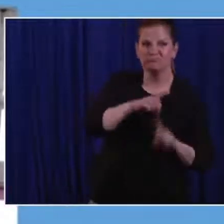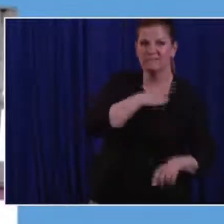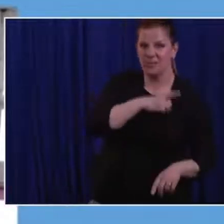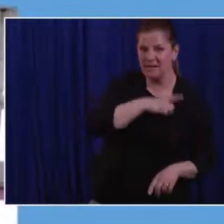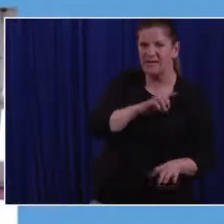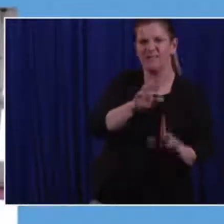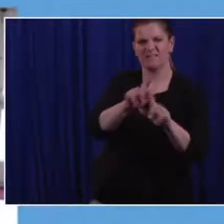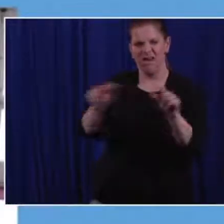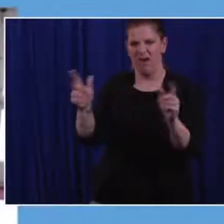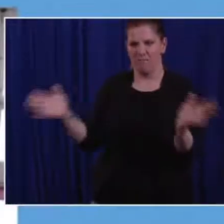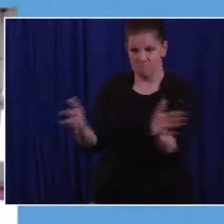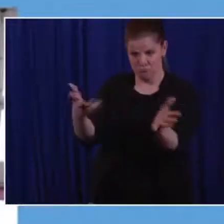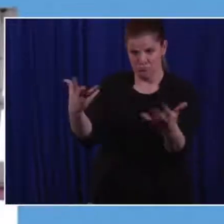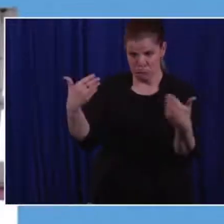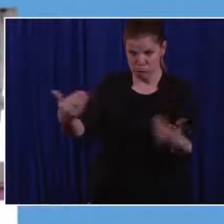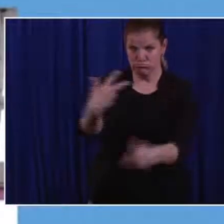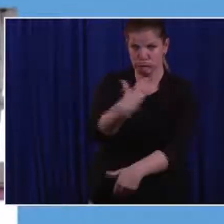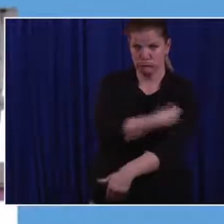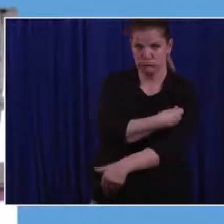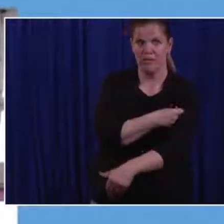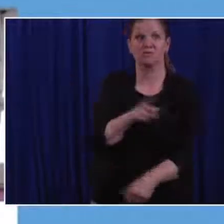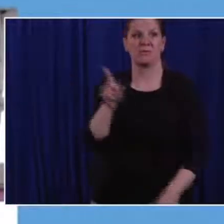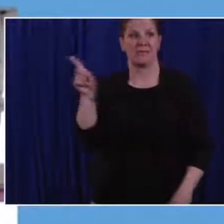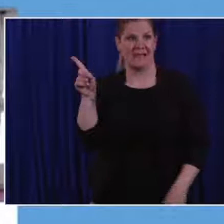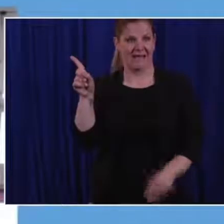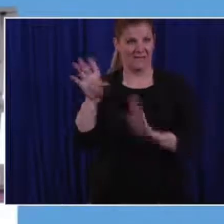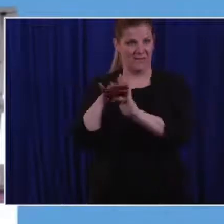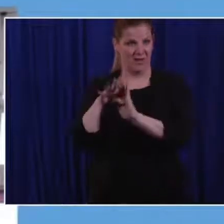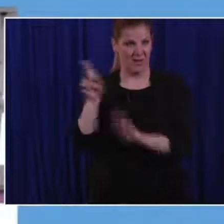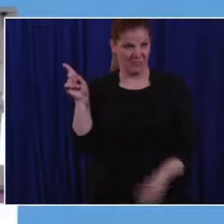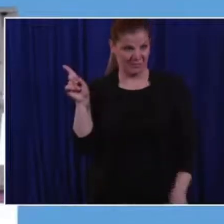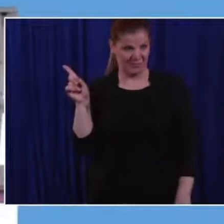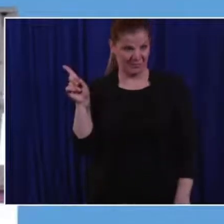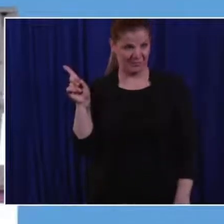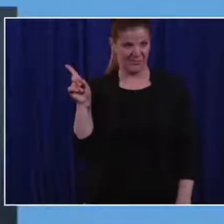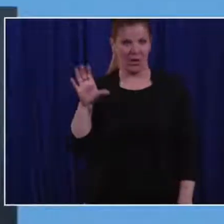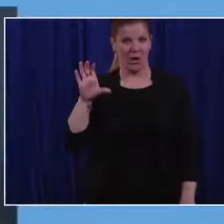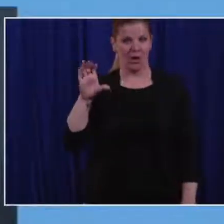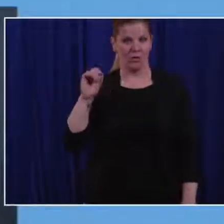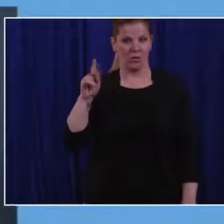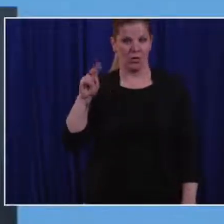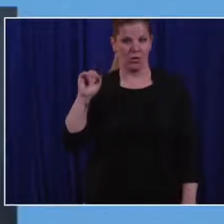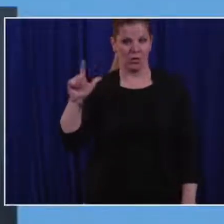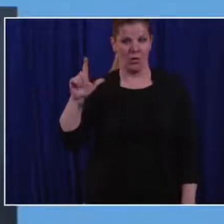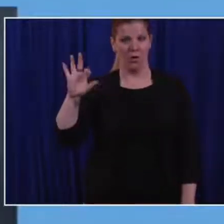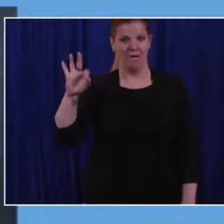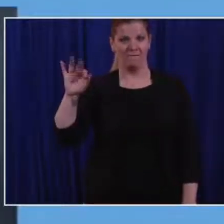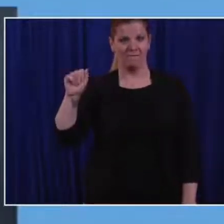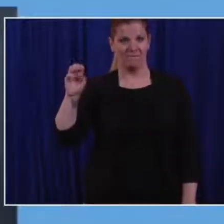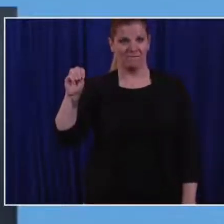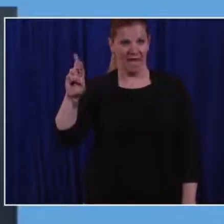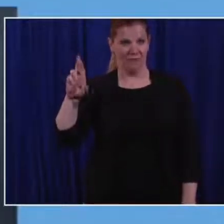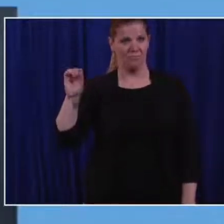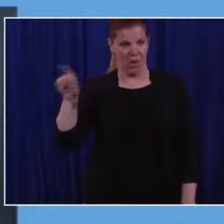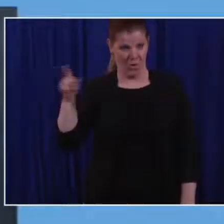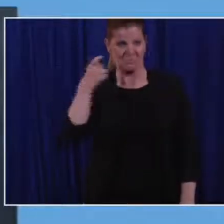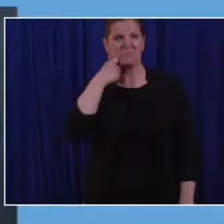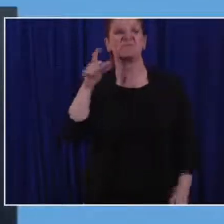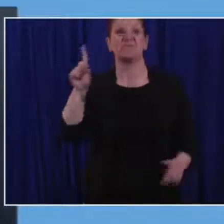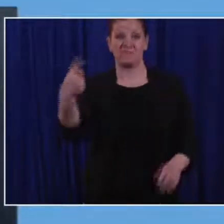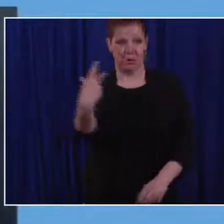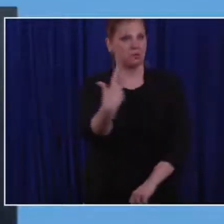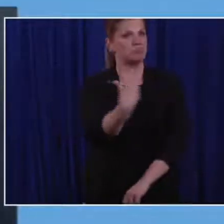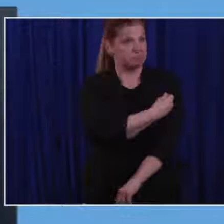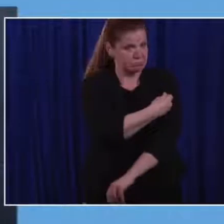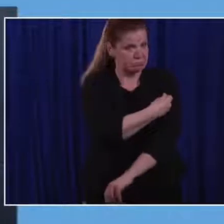Patrol Superintendent Colonel Richard Fambro was vaccinated in Columbus on Thursday and described getting his first dose of the vaccine as